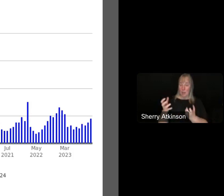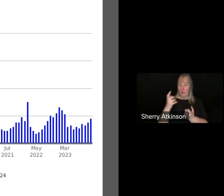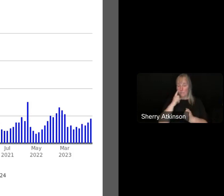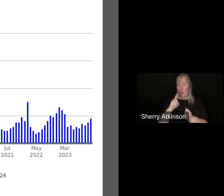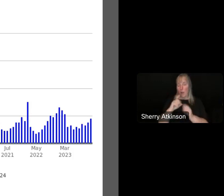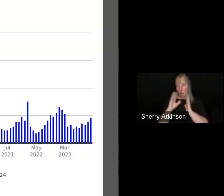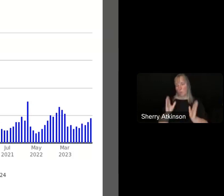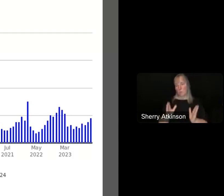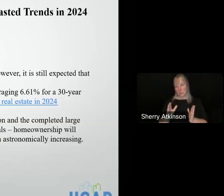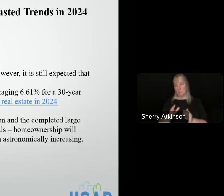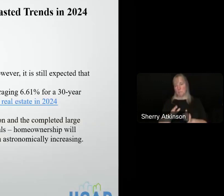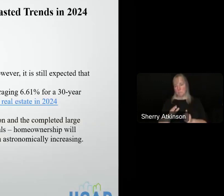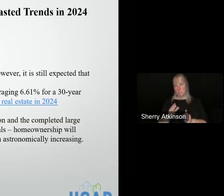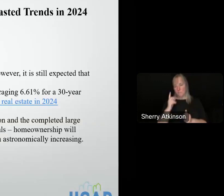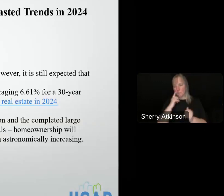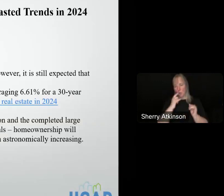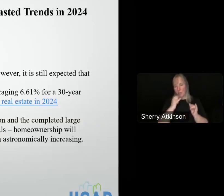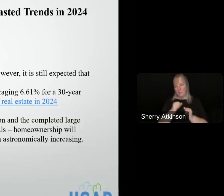housing.